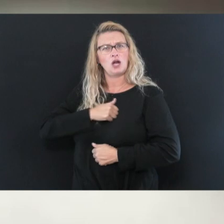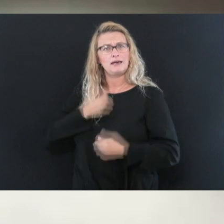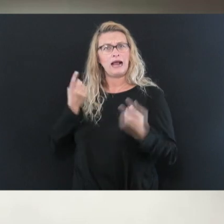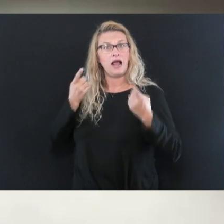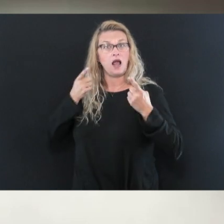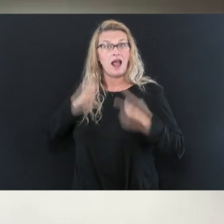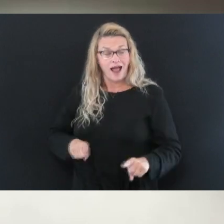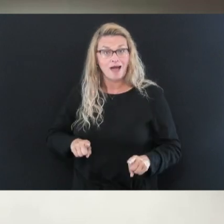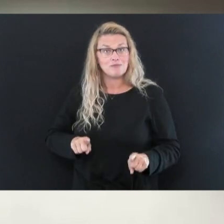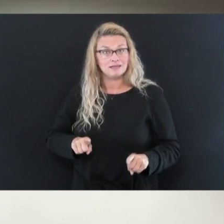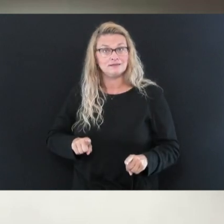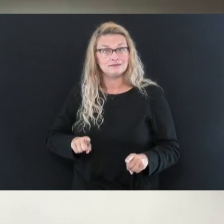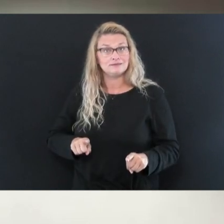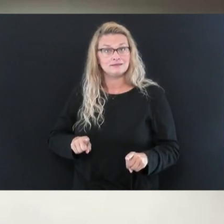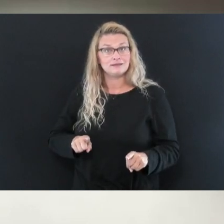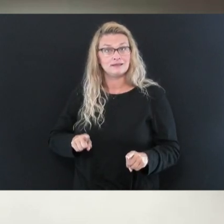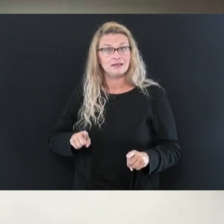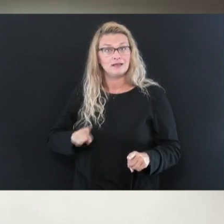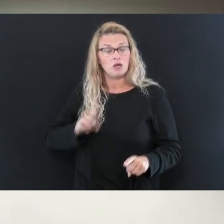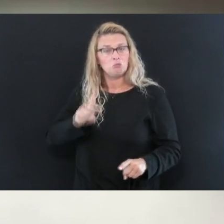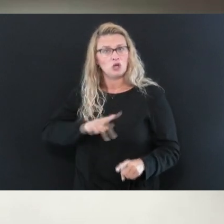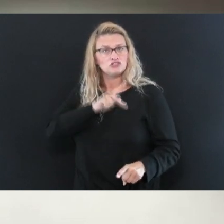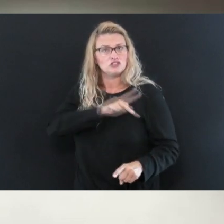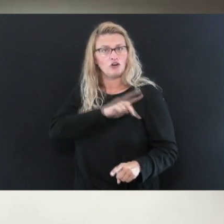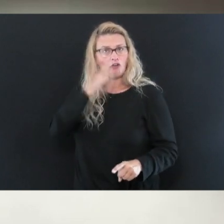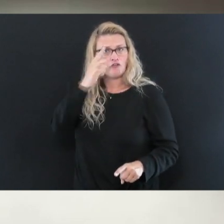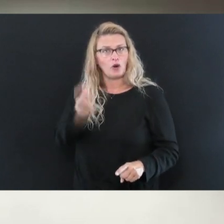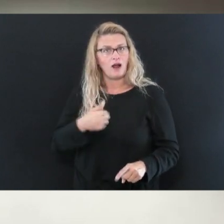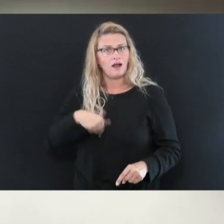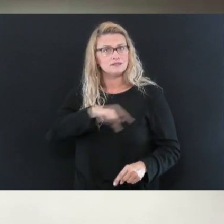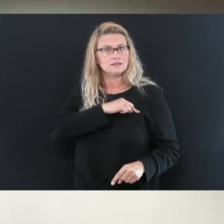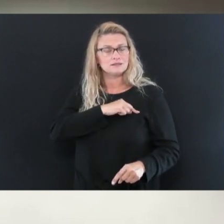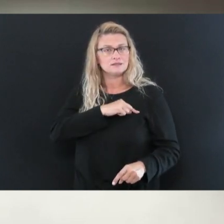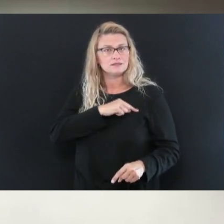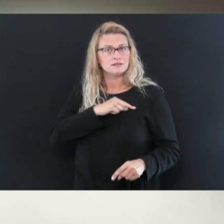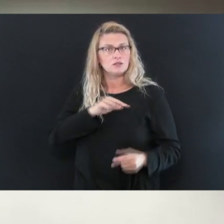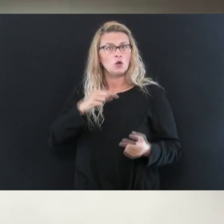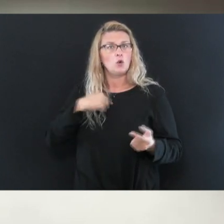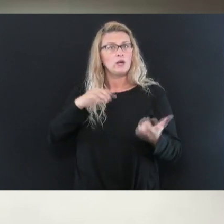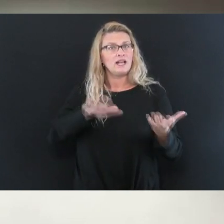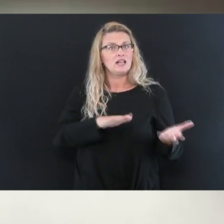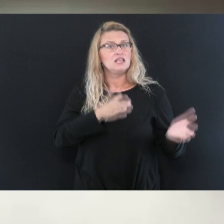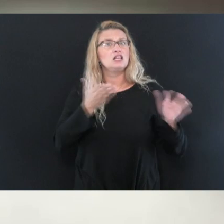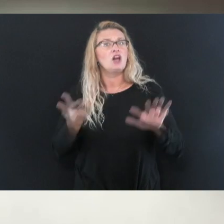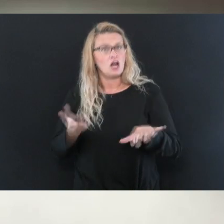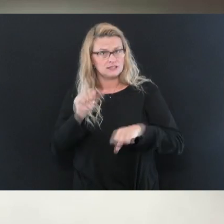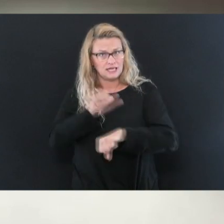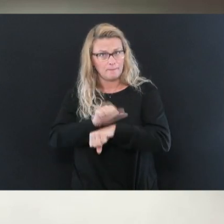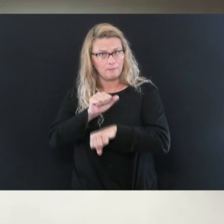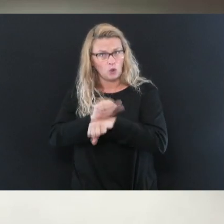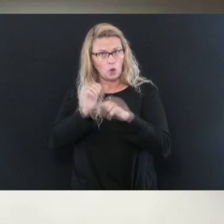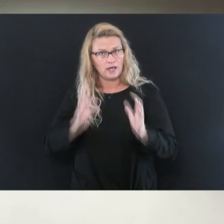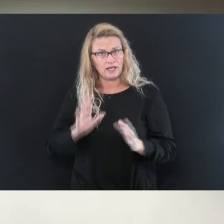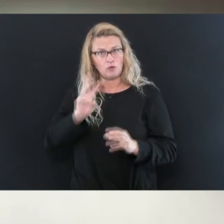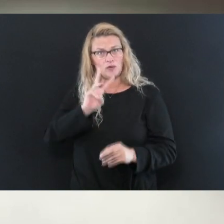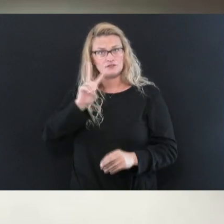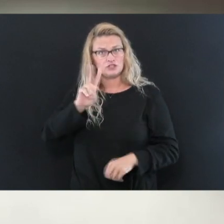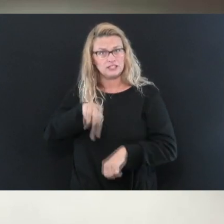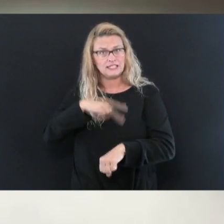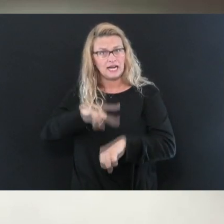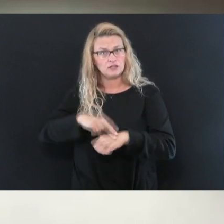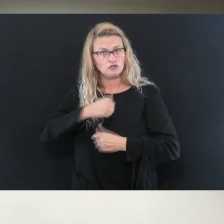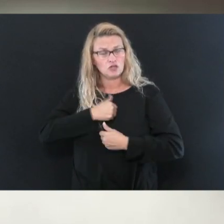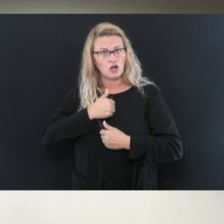and personal, and it hit us right in the face when we lost a civilian employee of the West Virginia National